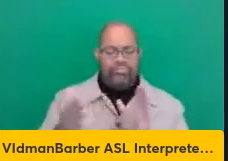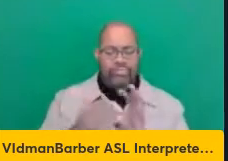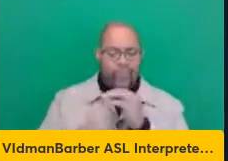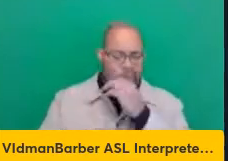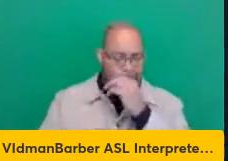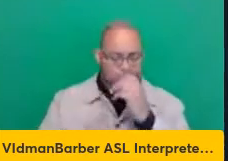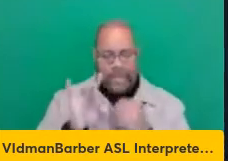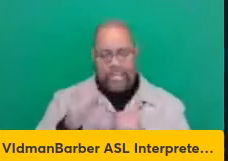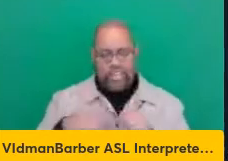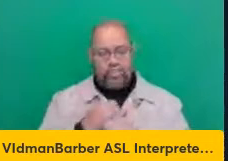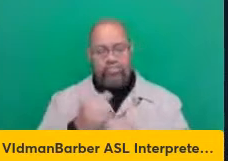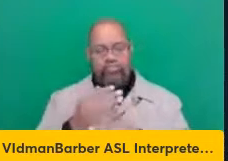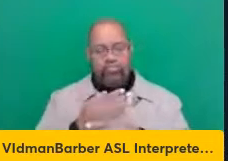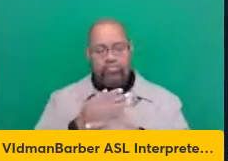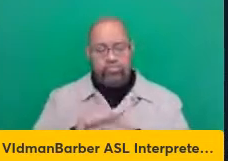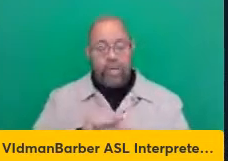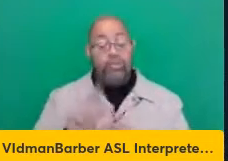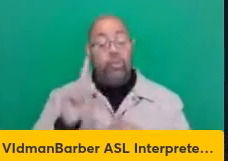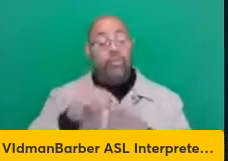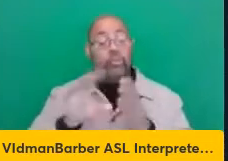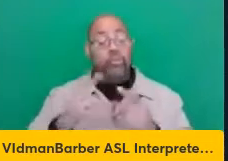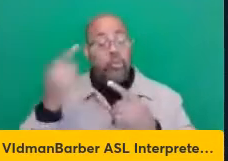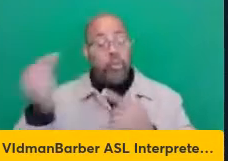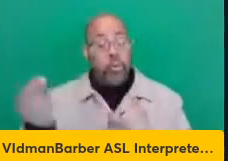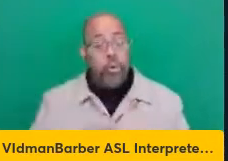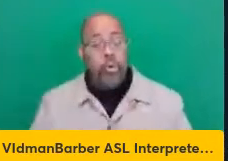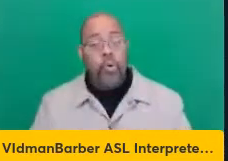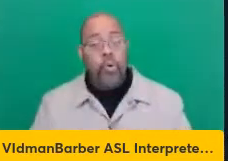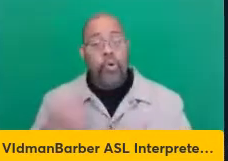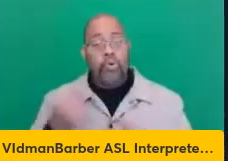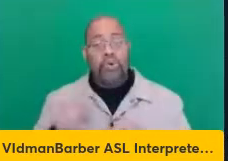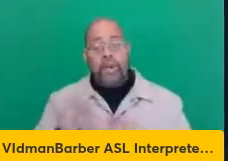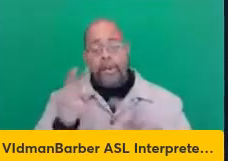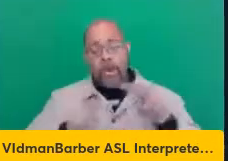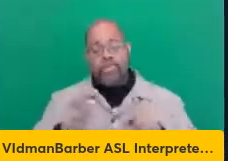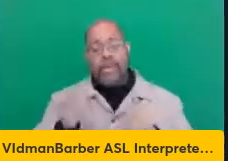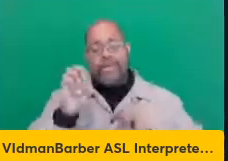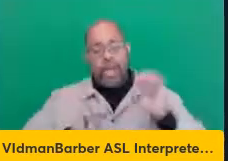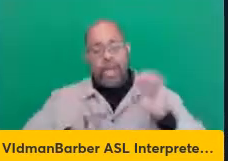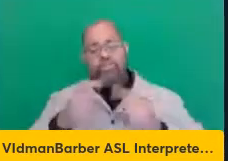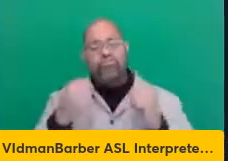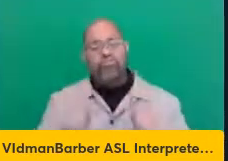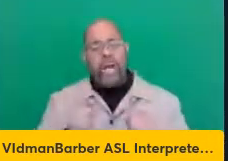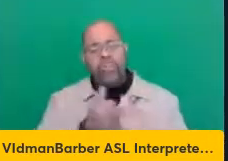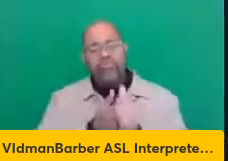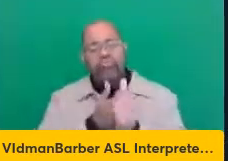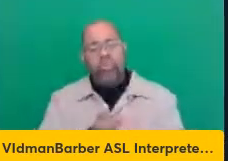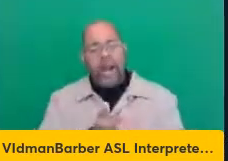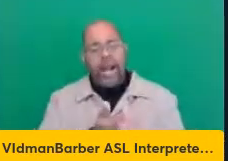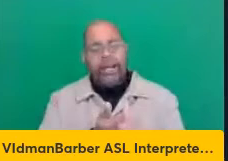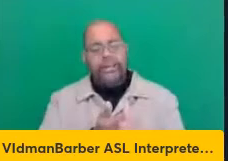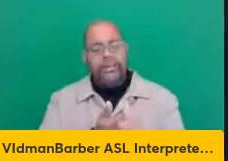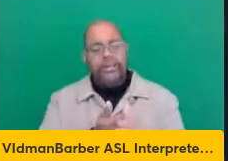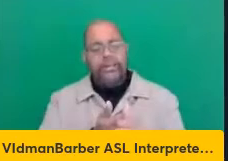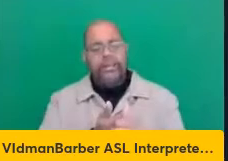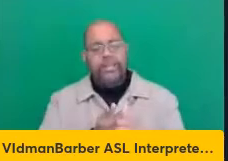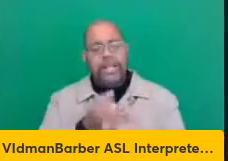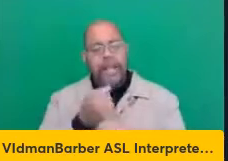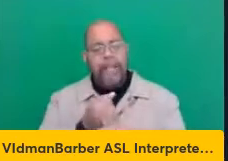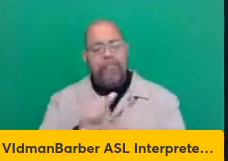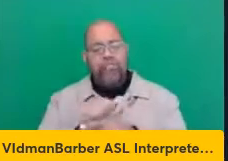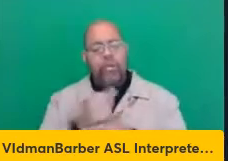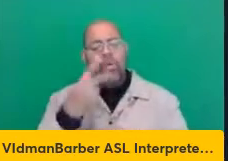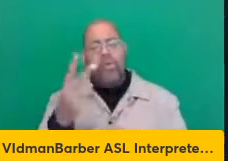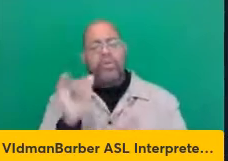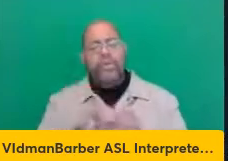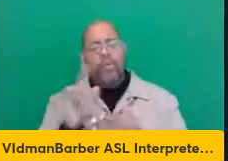So where have our students gone? One of the things that we've been doing is doing monitoring and evaluation and trying to track the impact of our training. So looking at